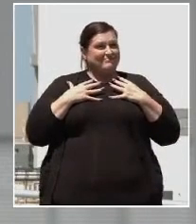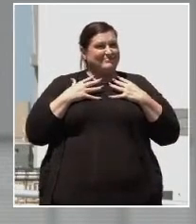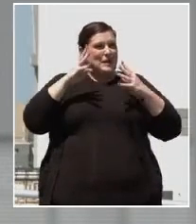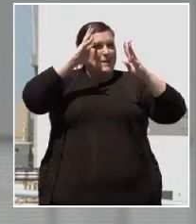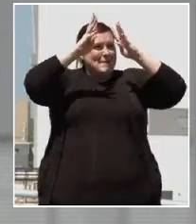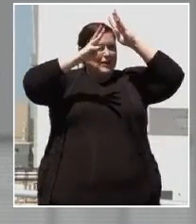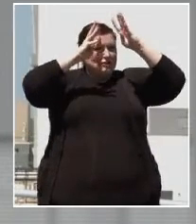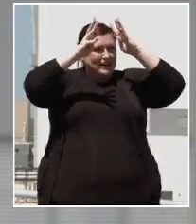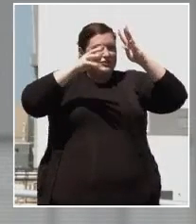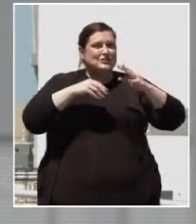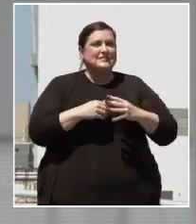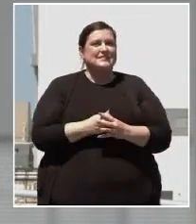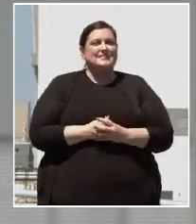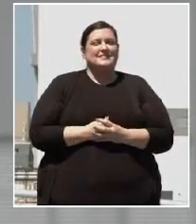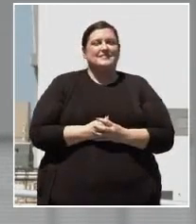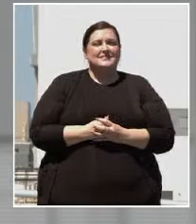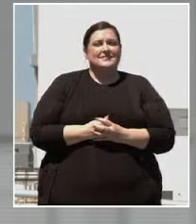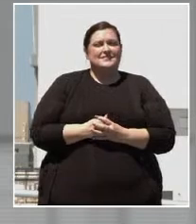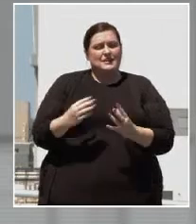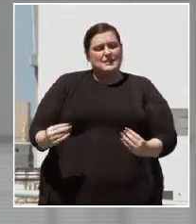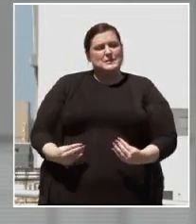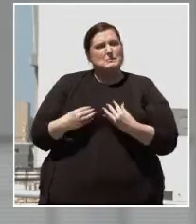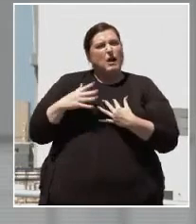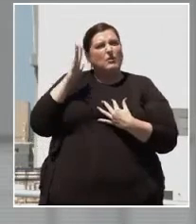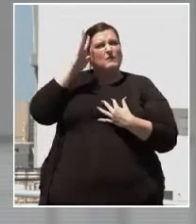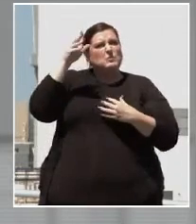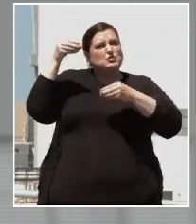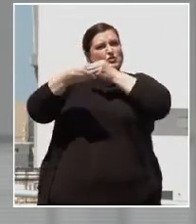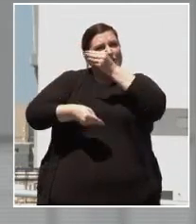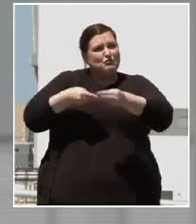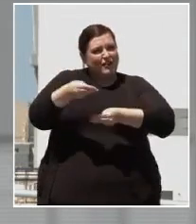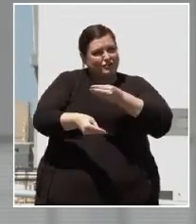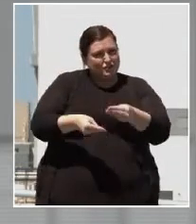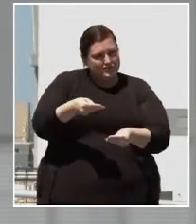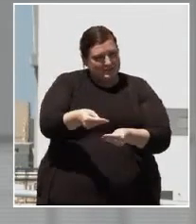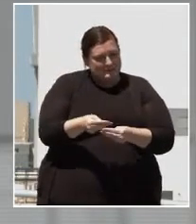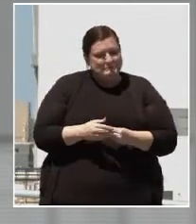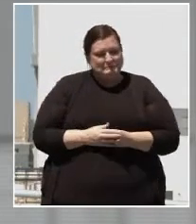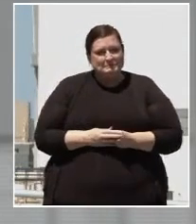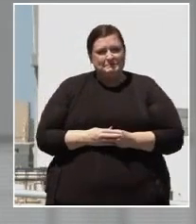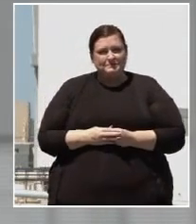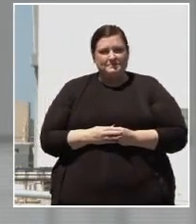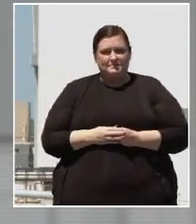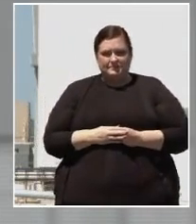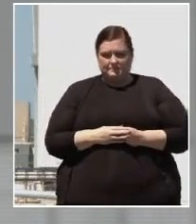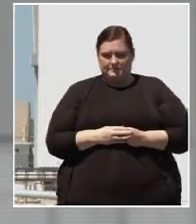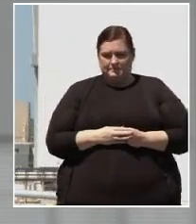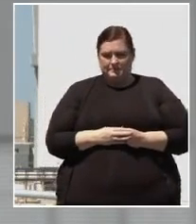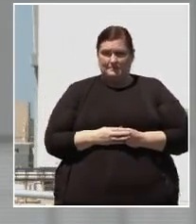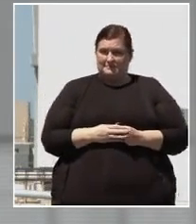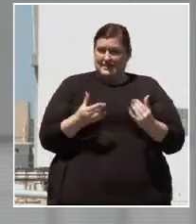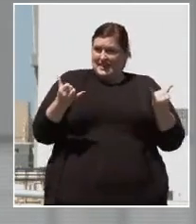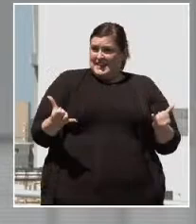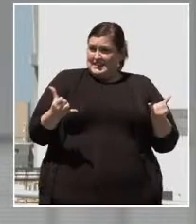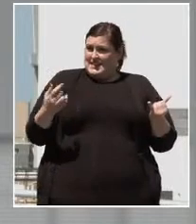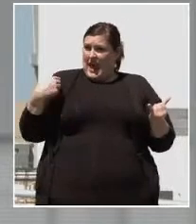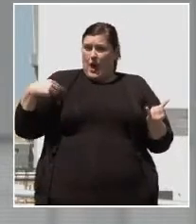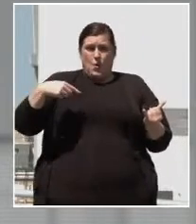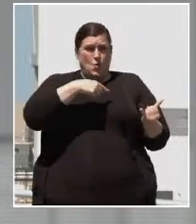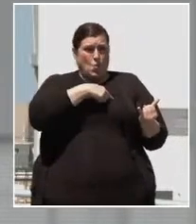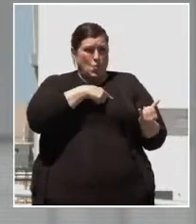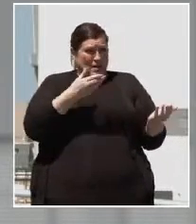imaginations and it's inspiring future Generations we're having this discussion today